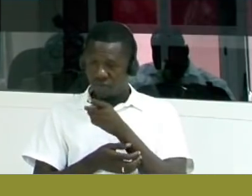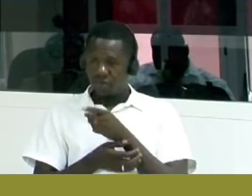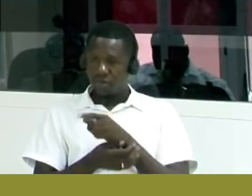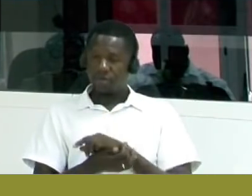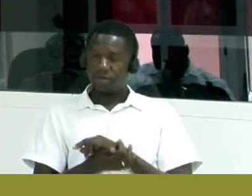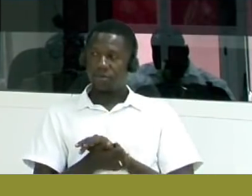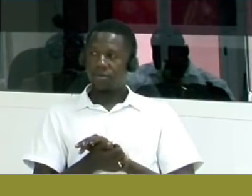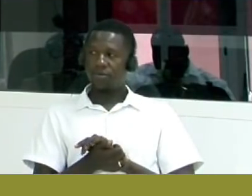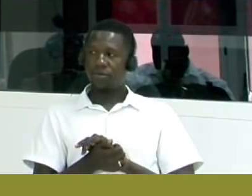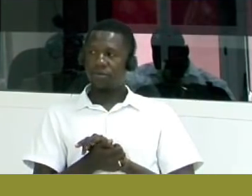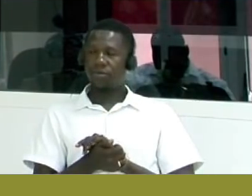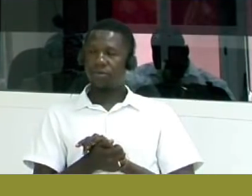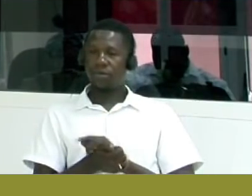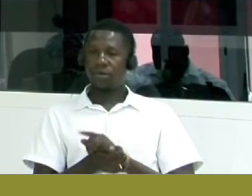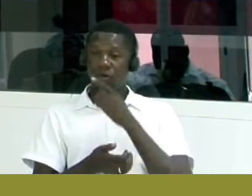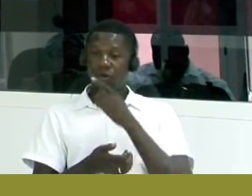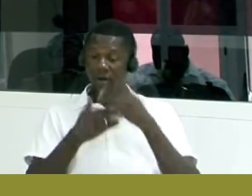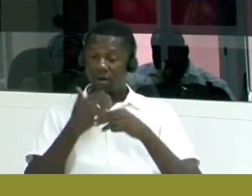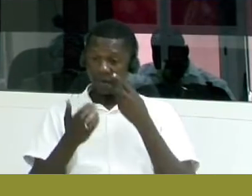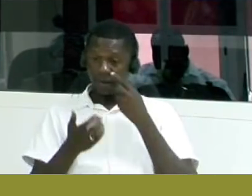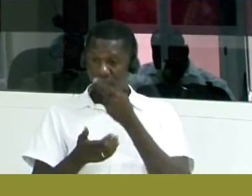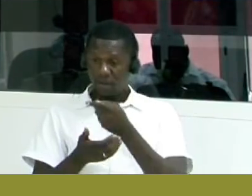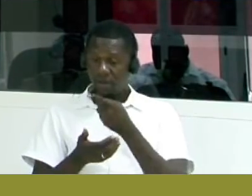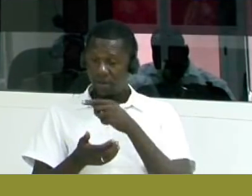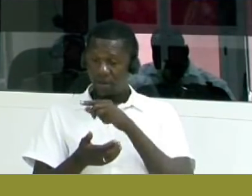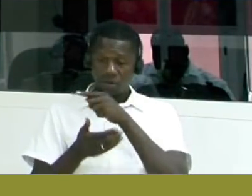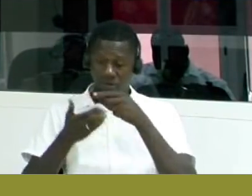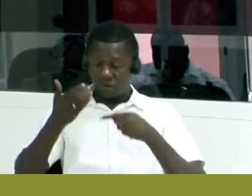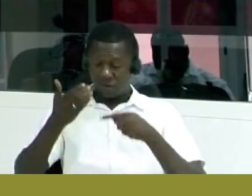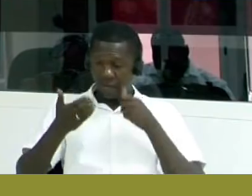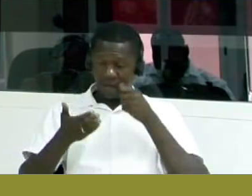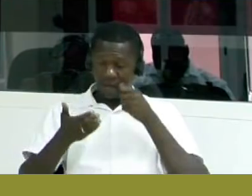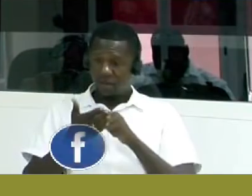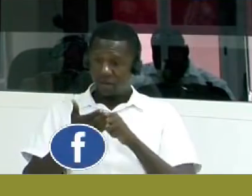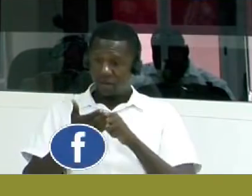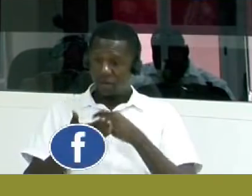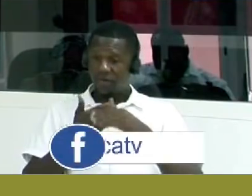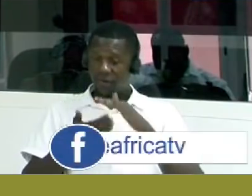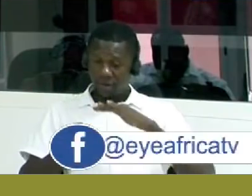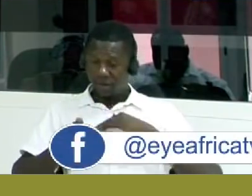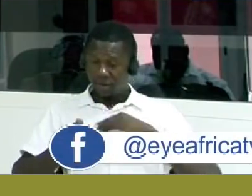No. You've never seen those letters? Never received those letters?